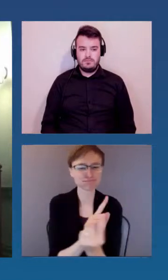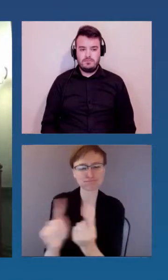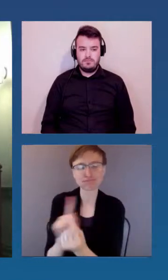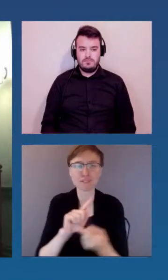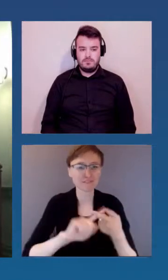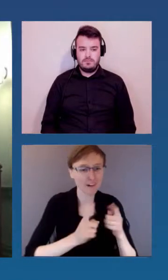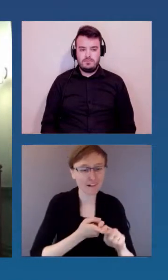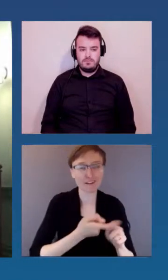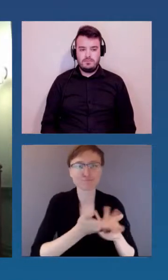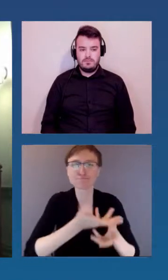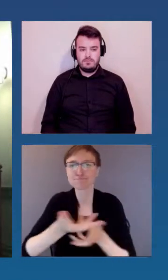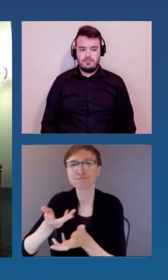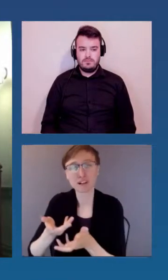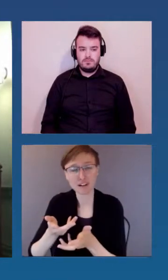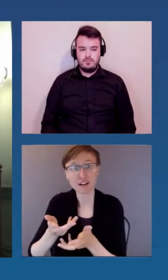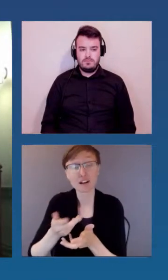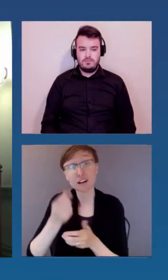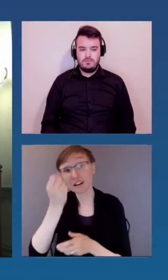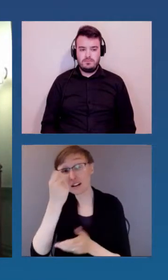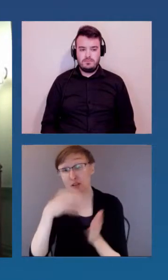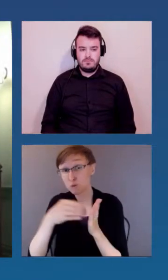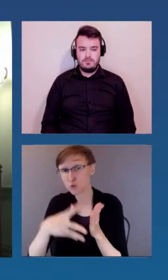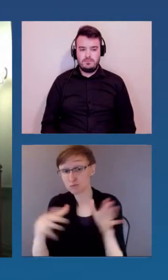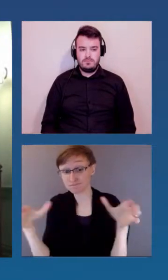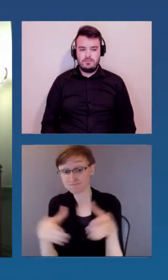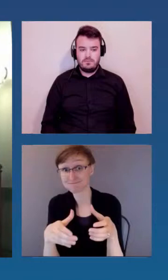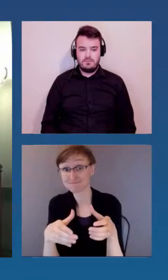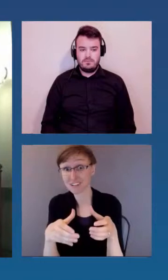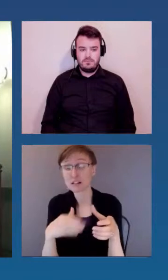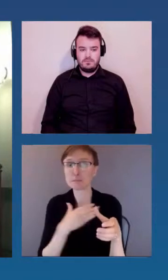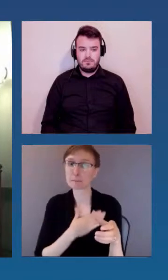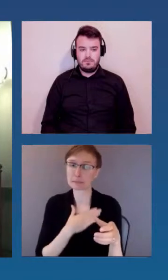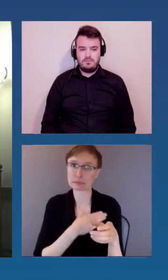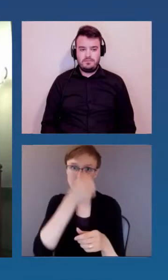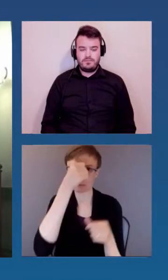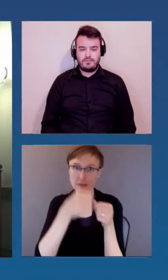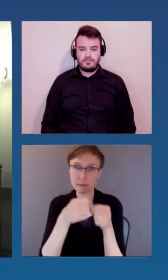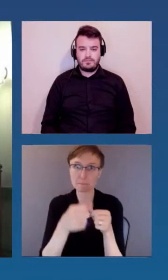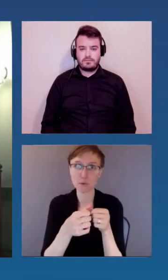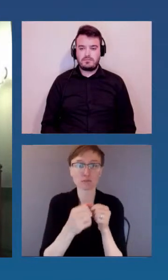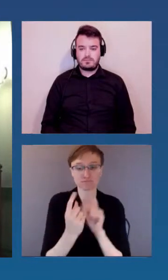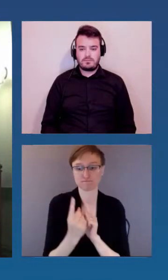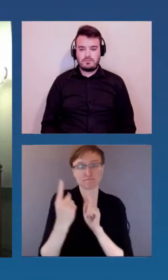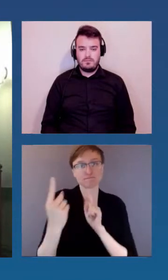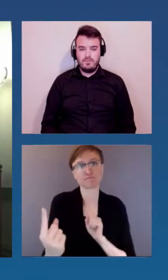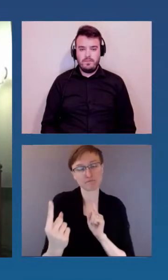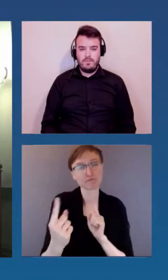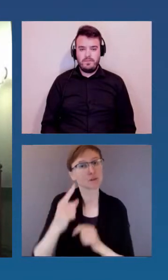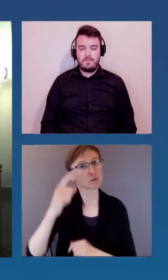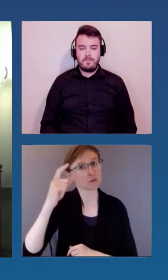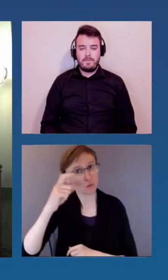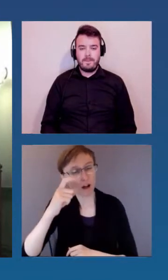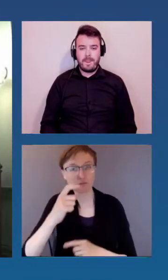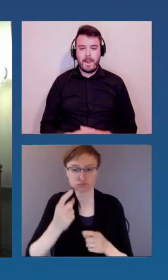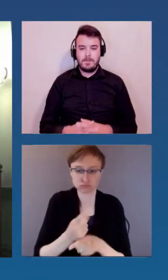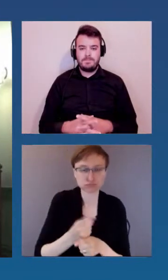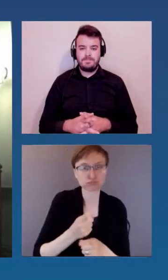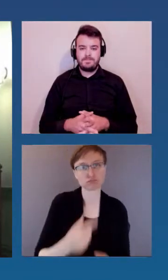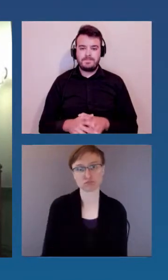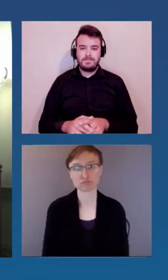However, when students do get together, we're all asking you to practice being social wise. Il s'agit d'une période de